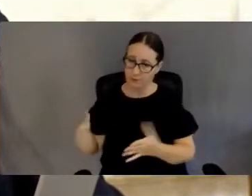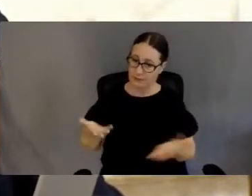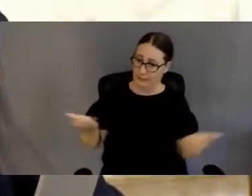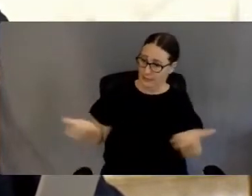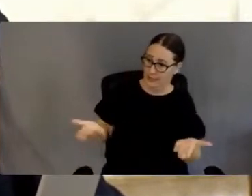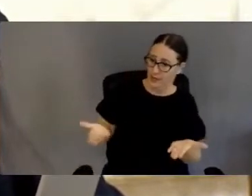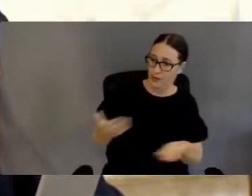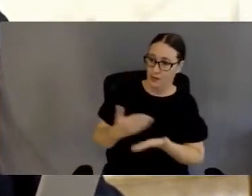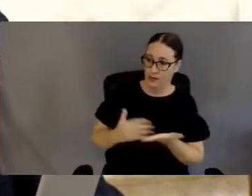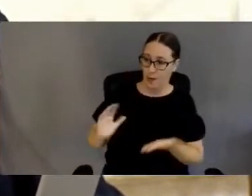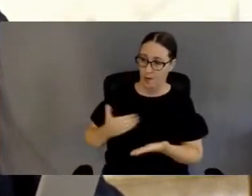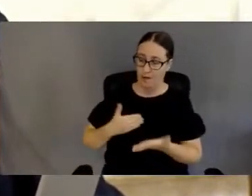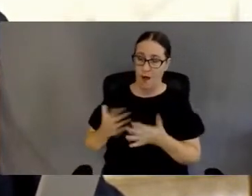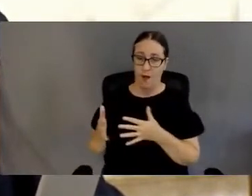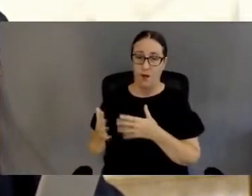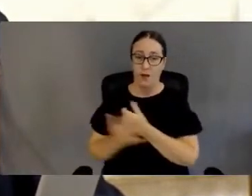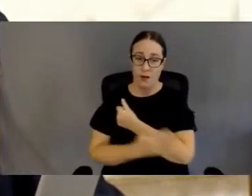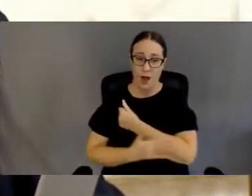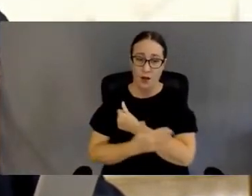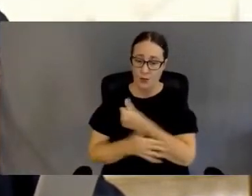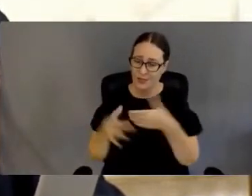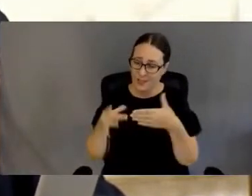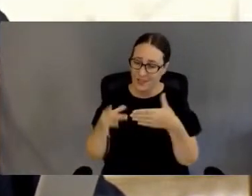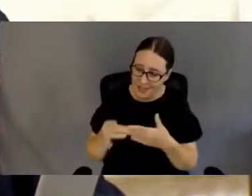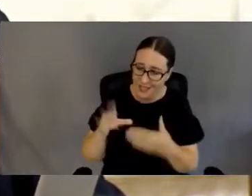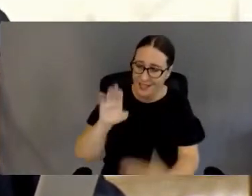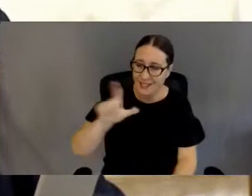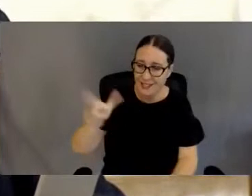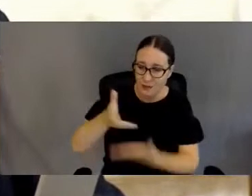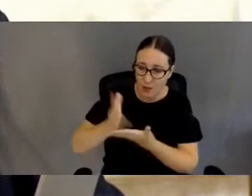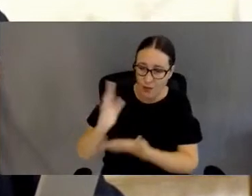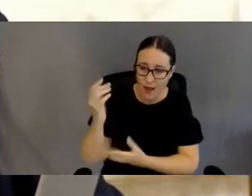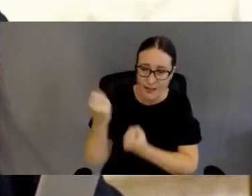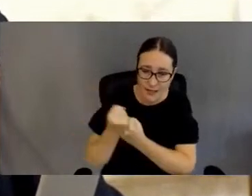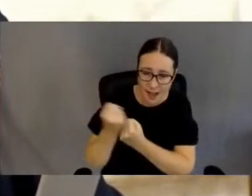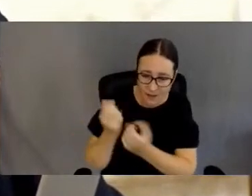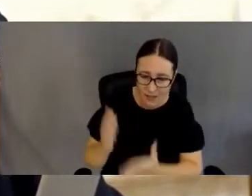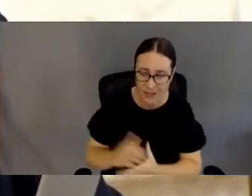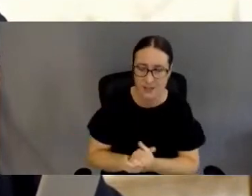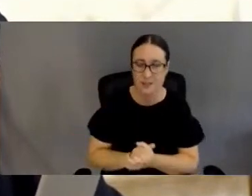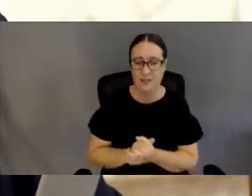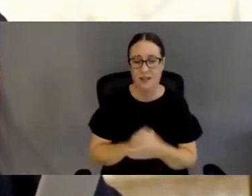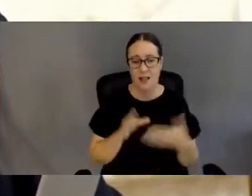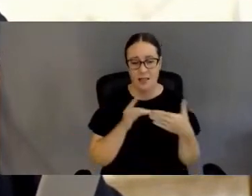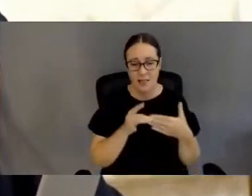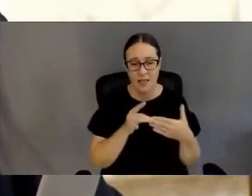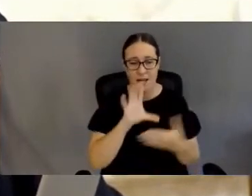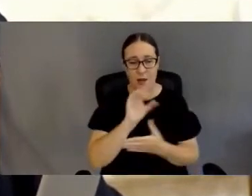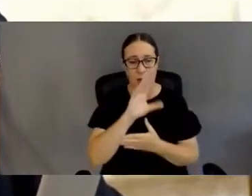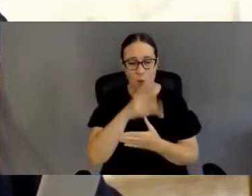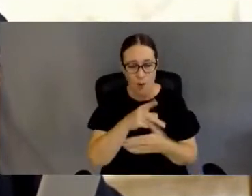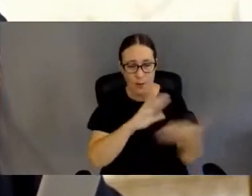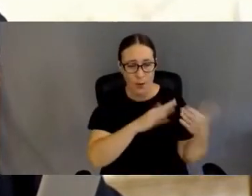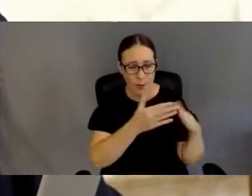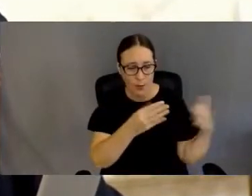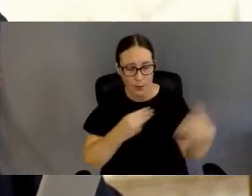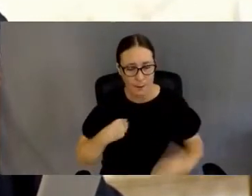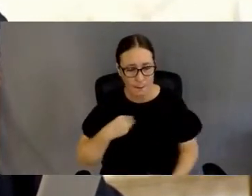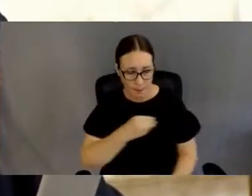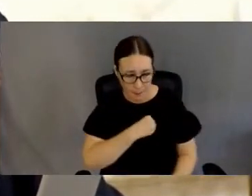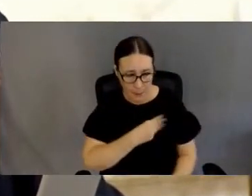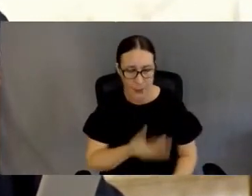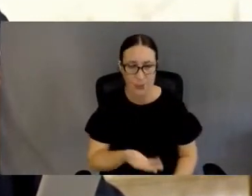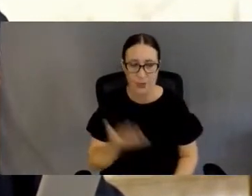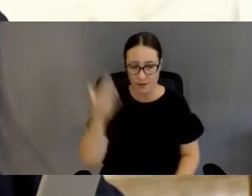our nation's leading civil rights advocates, leading corporate community members, leading philanthropists,